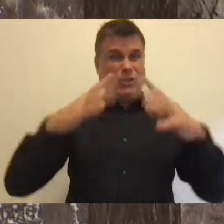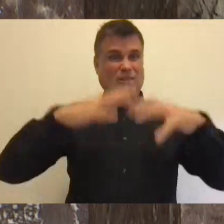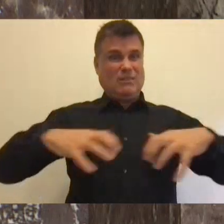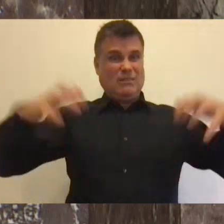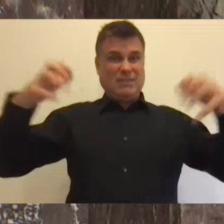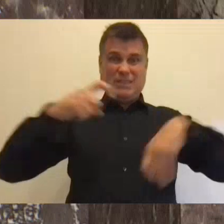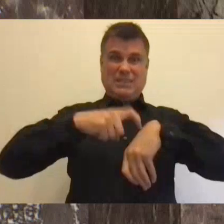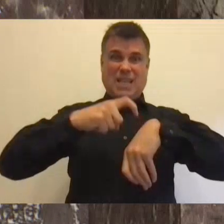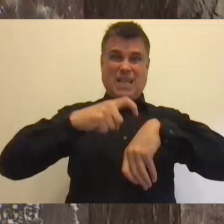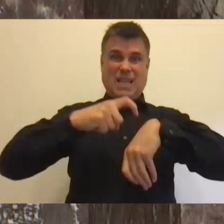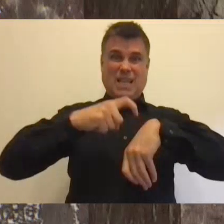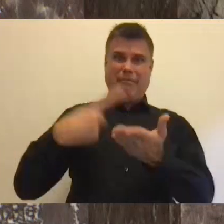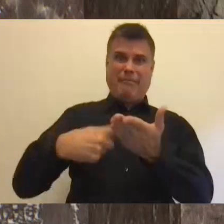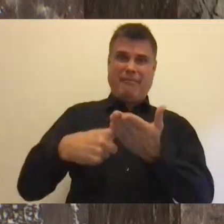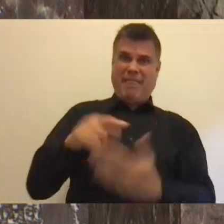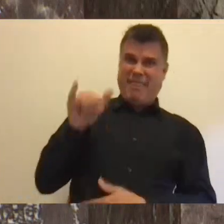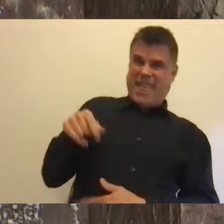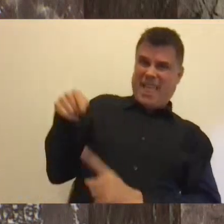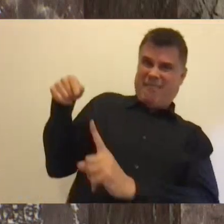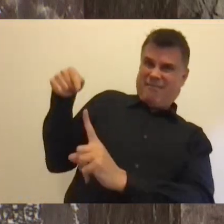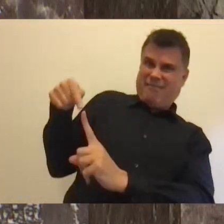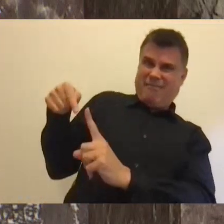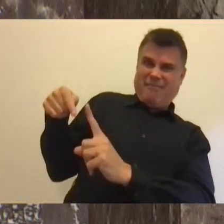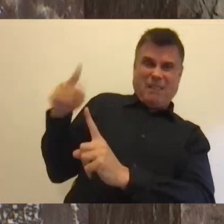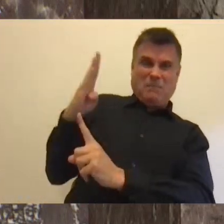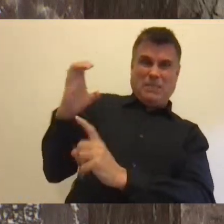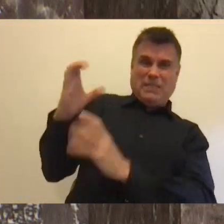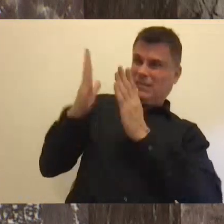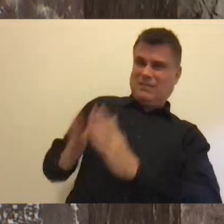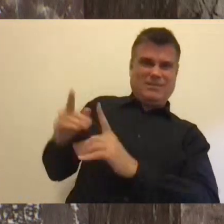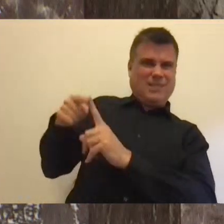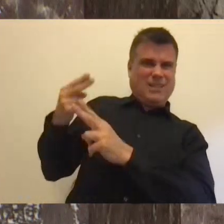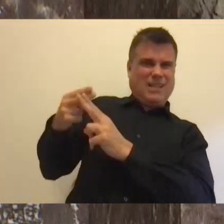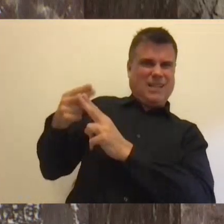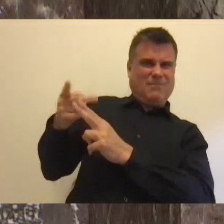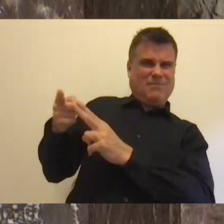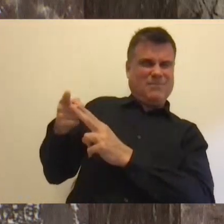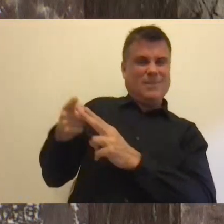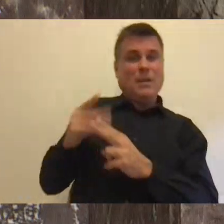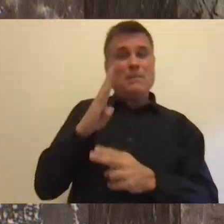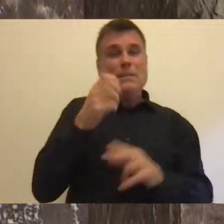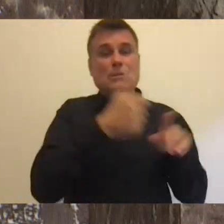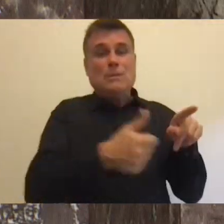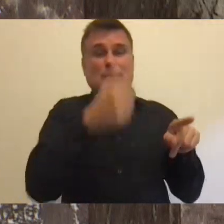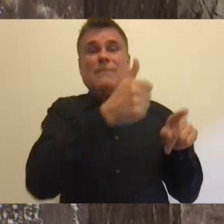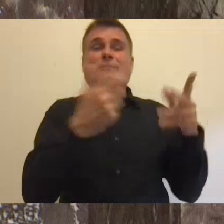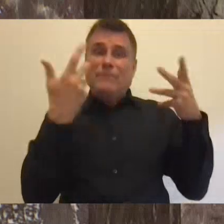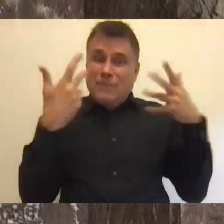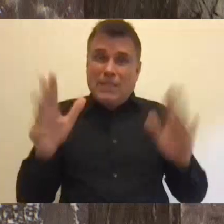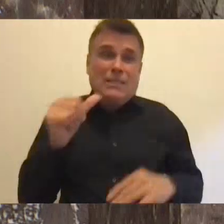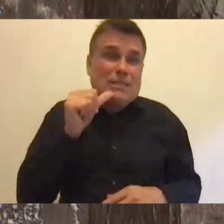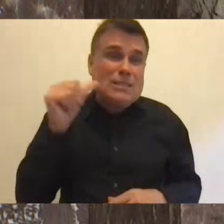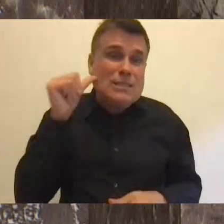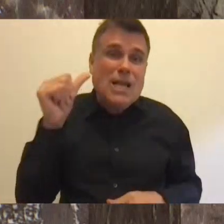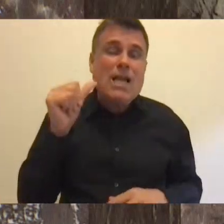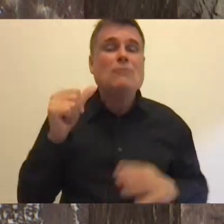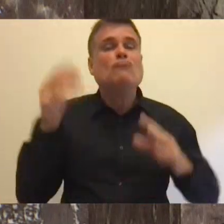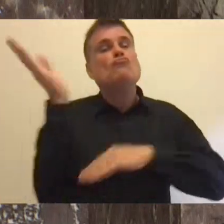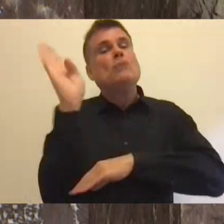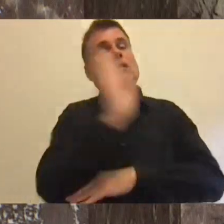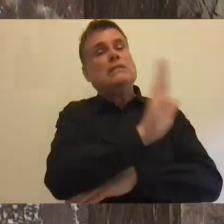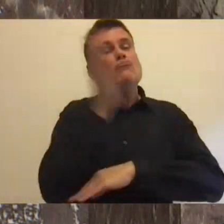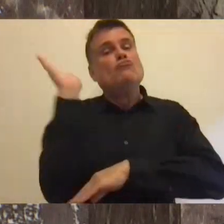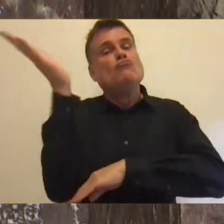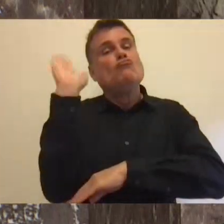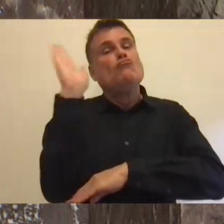used British Columbians 6 times in his responses. I've used British Columbians probably 5 times already in my response. And so nobody is